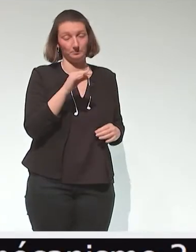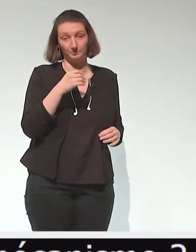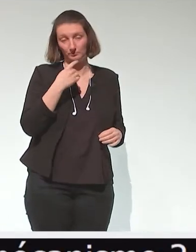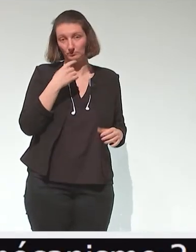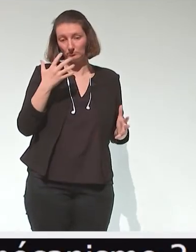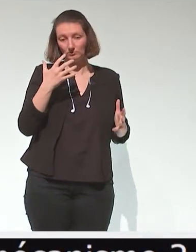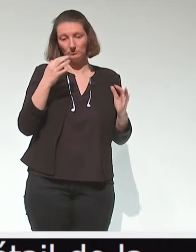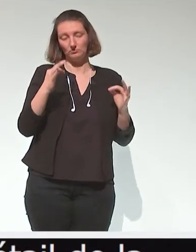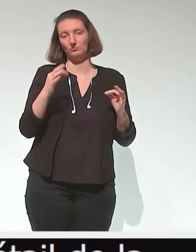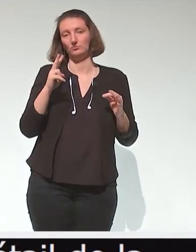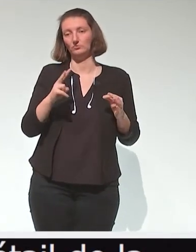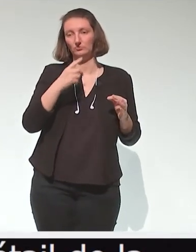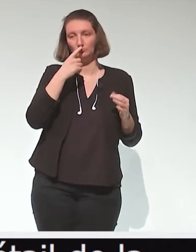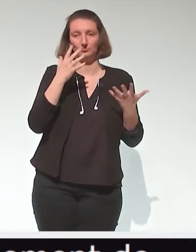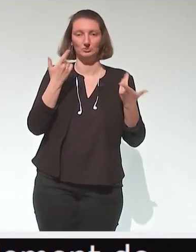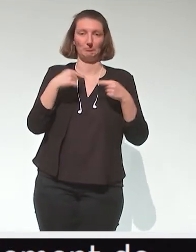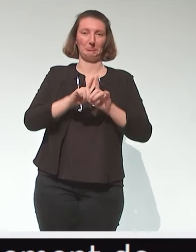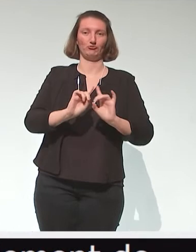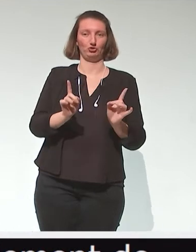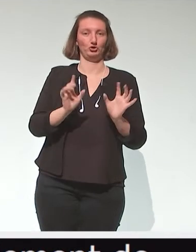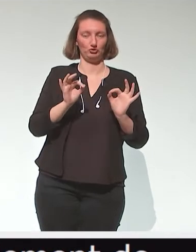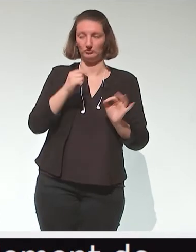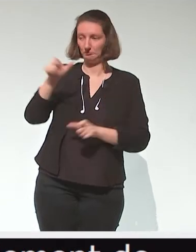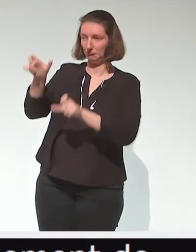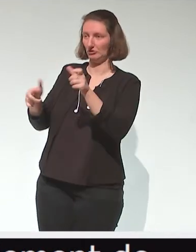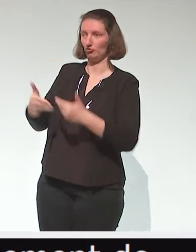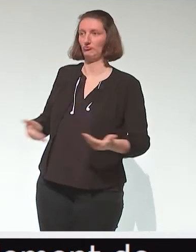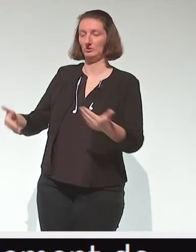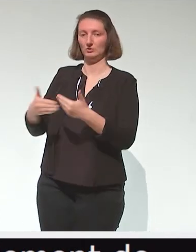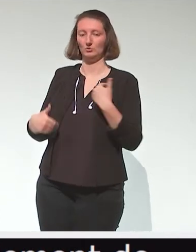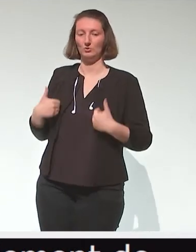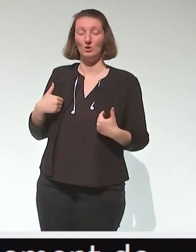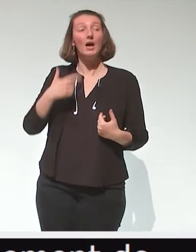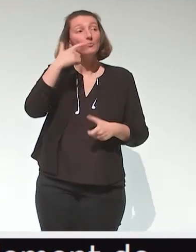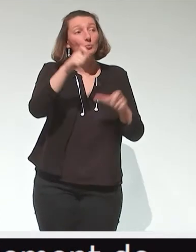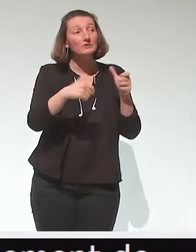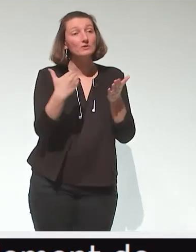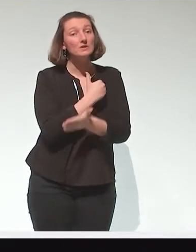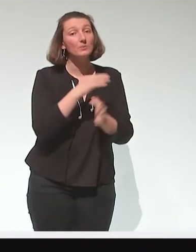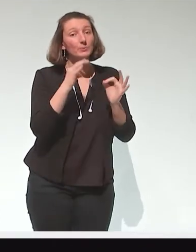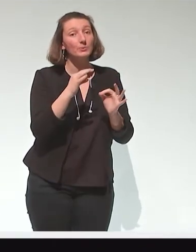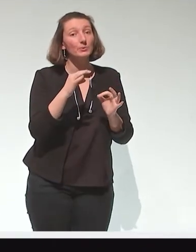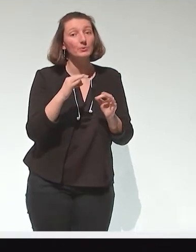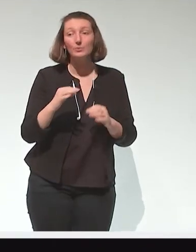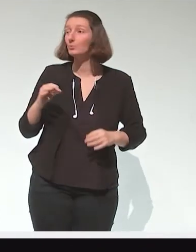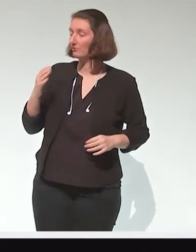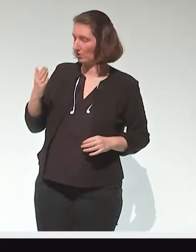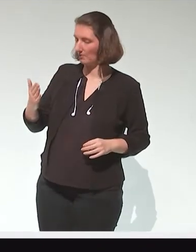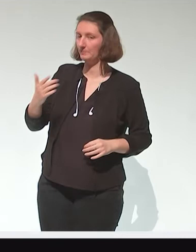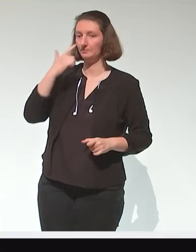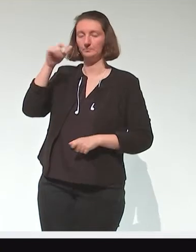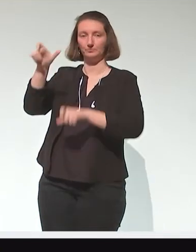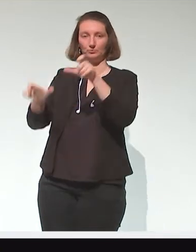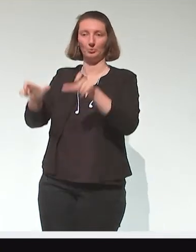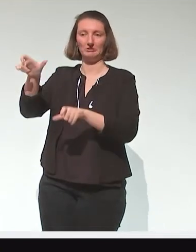this is all about? De punir les personnes. It would be unfair